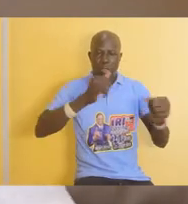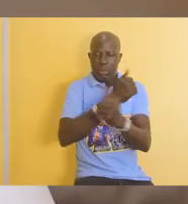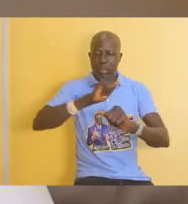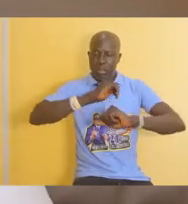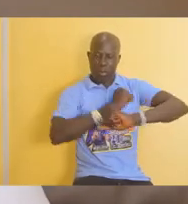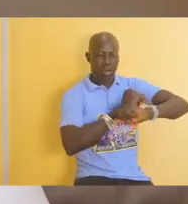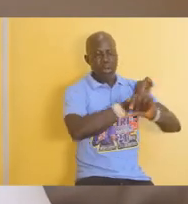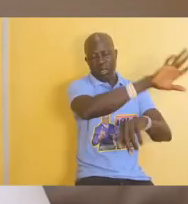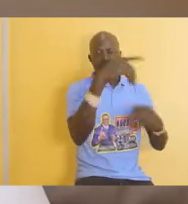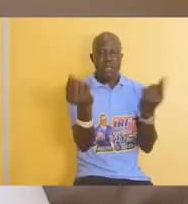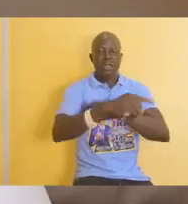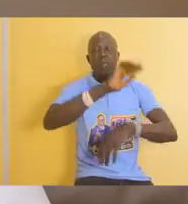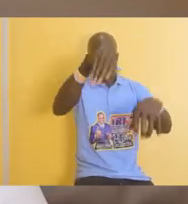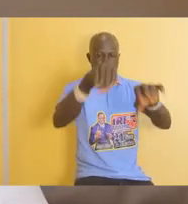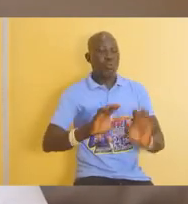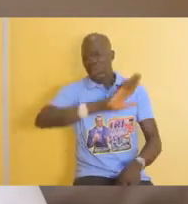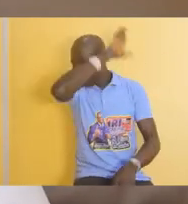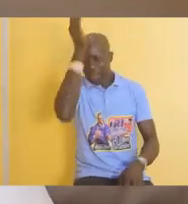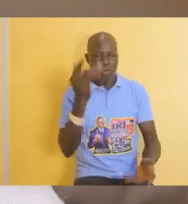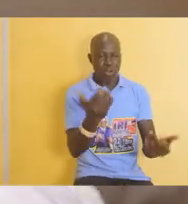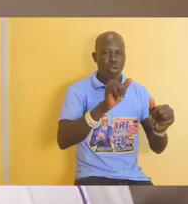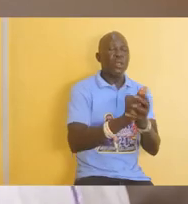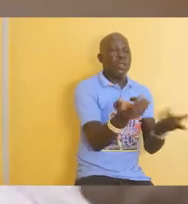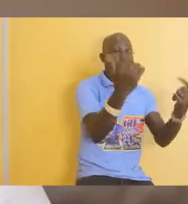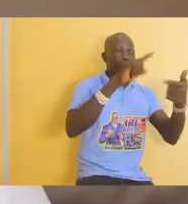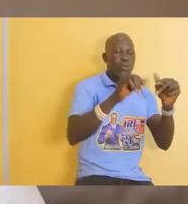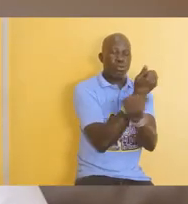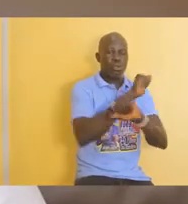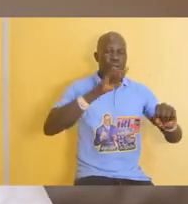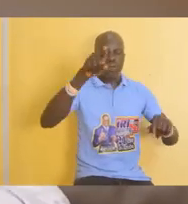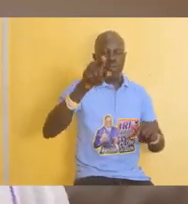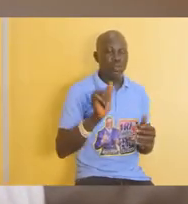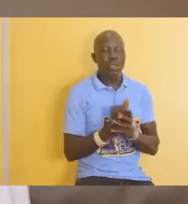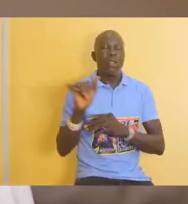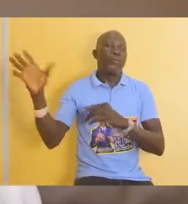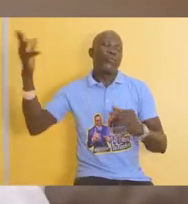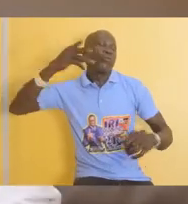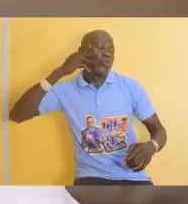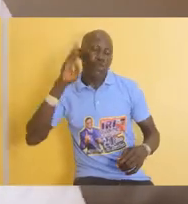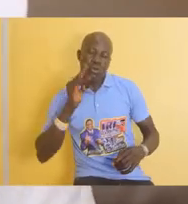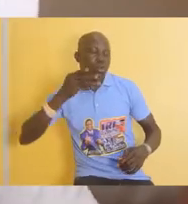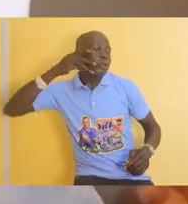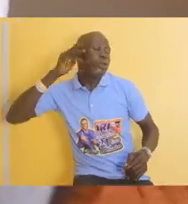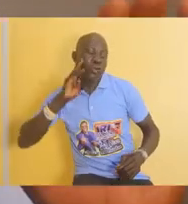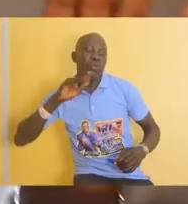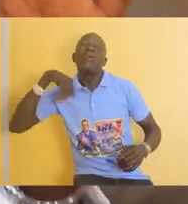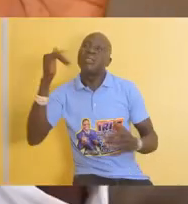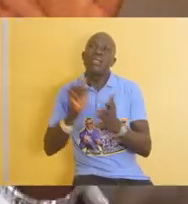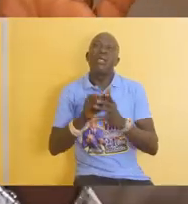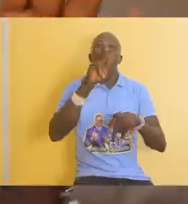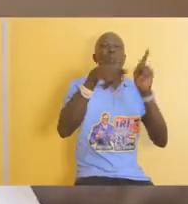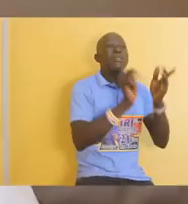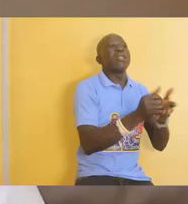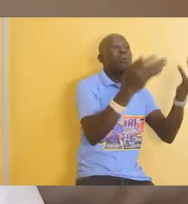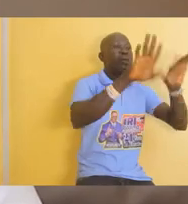defend that one the day of death has not come. Ó dé. He has come to save you. Yóò bá ni te to ba ti ku po tan the one that's there